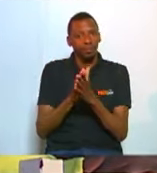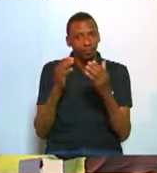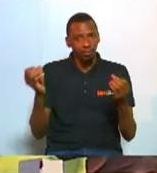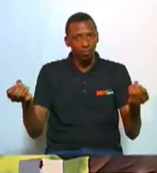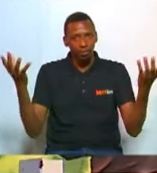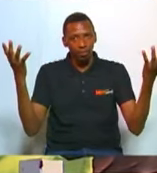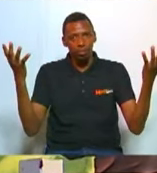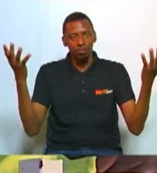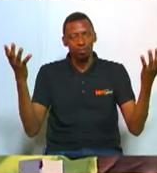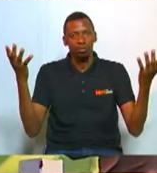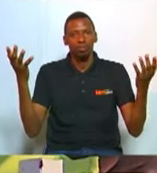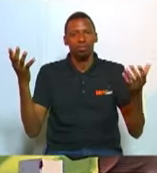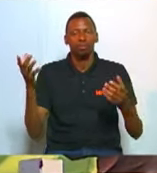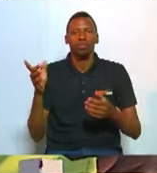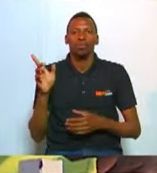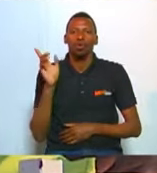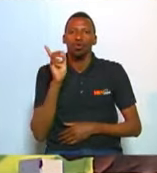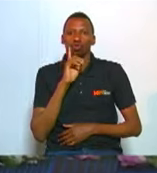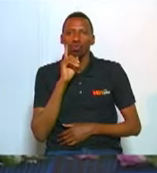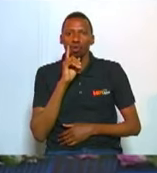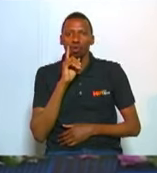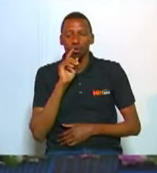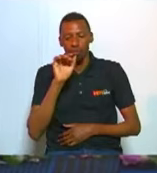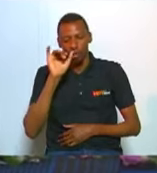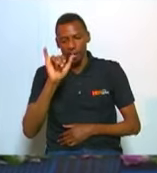Tomorrow, that is the topic.